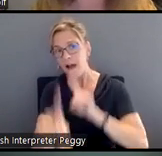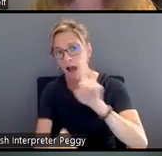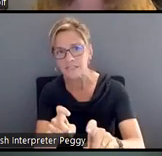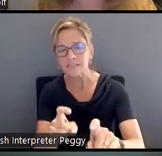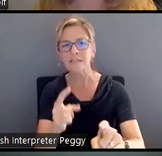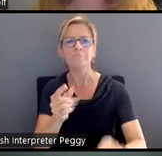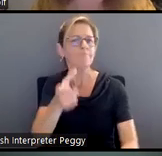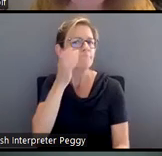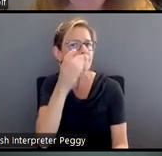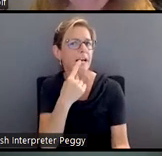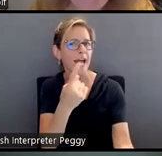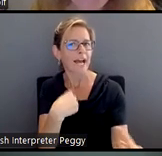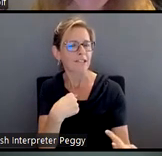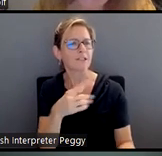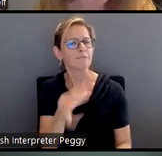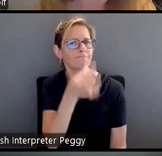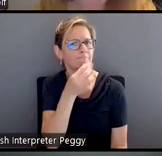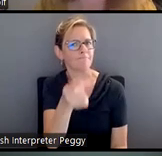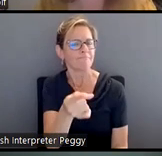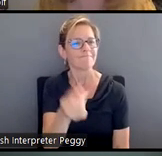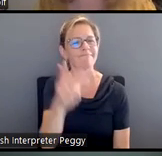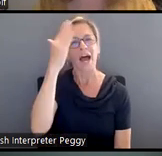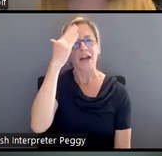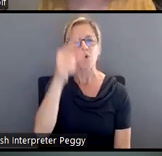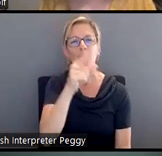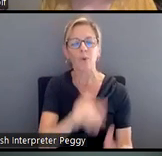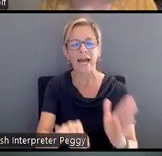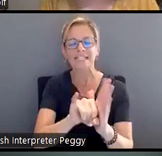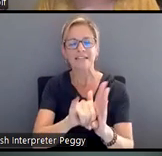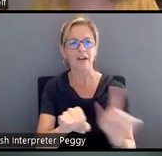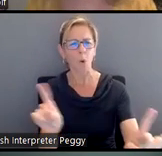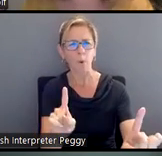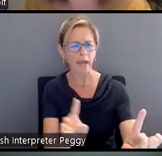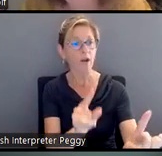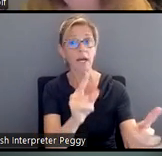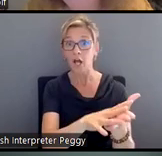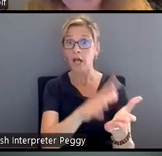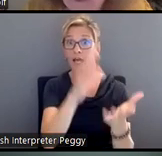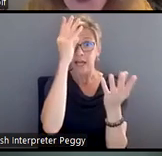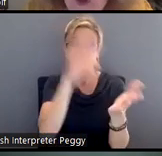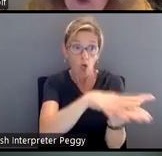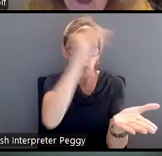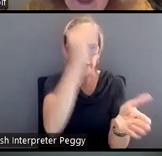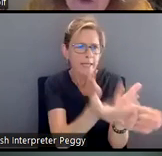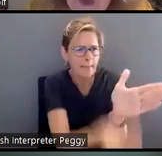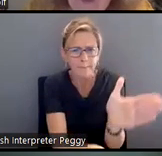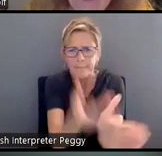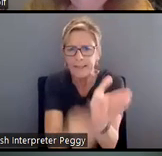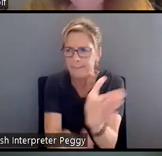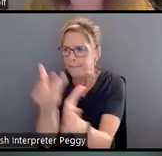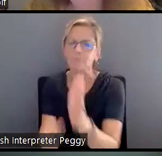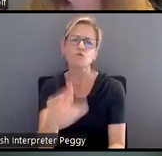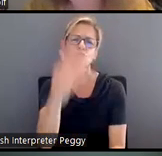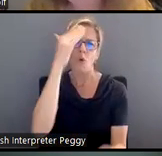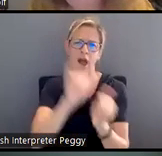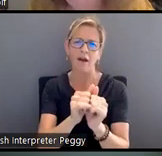And I believe there's a formalized process of identifying pain points, about gaps. So I think you're well positioned already to do that research.